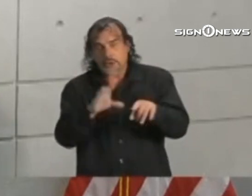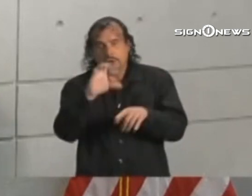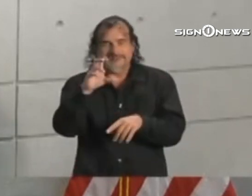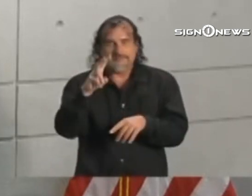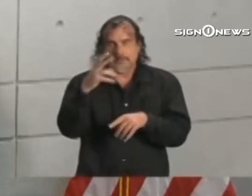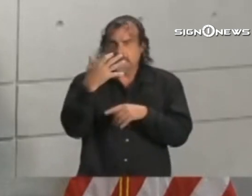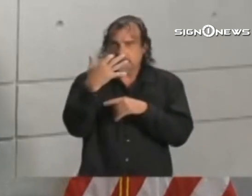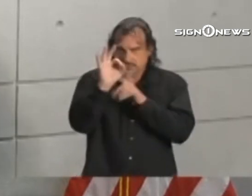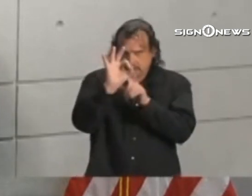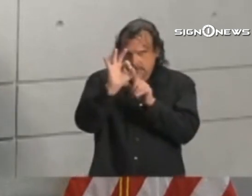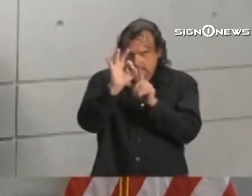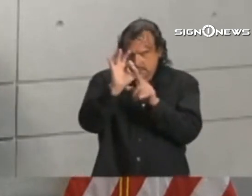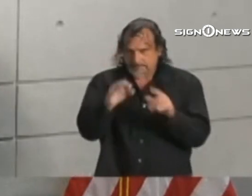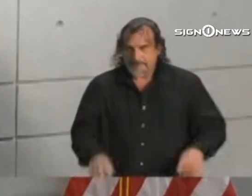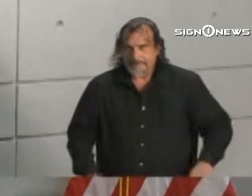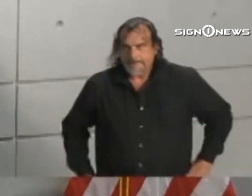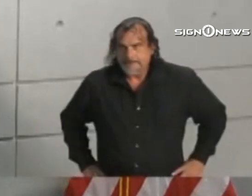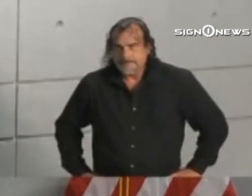world.